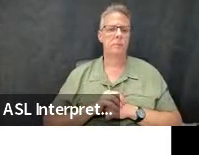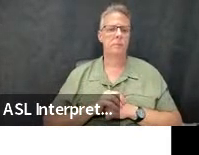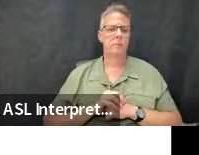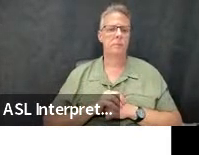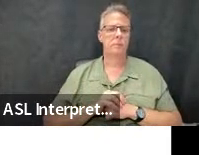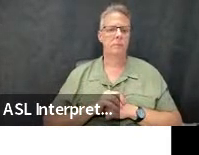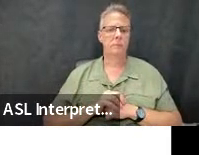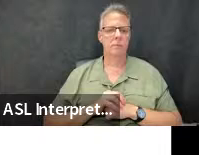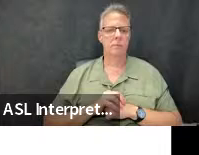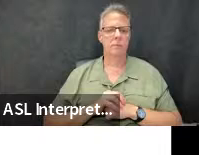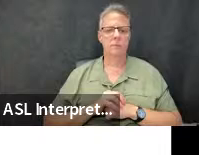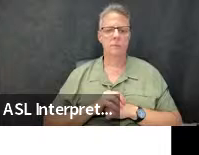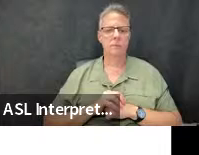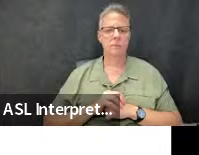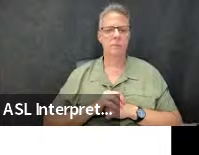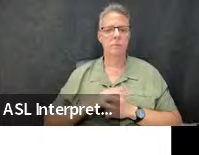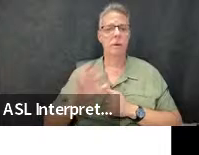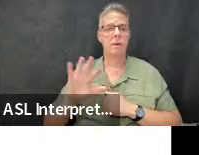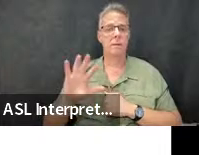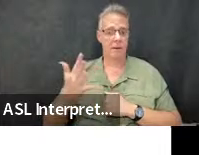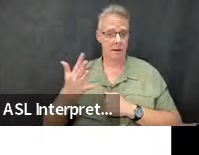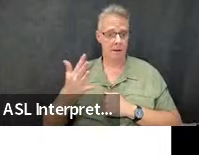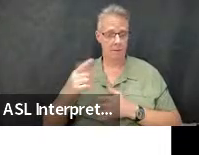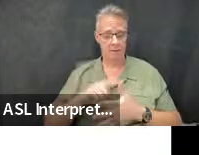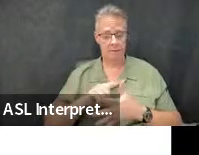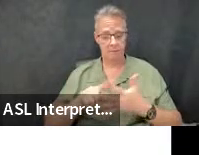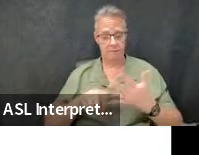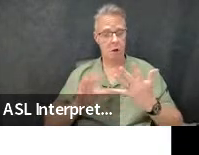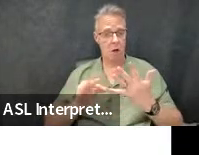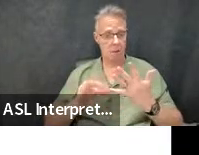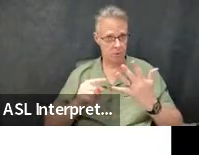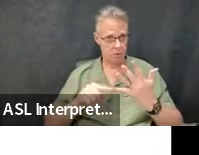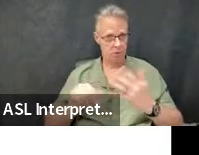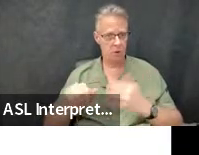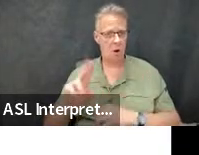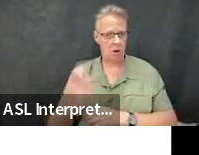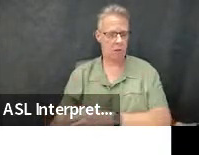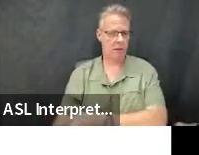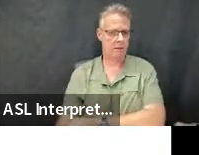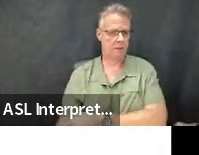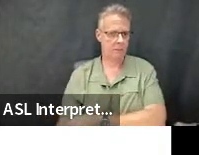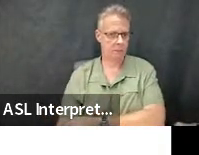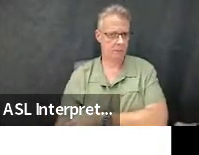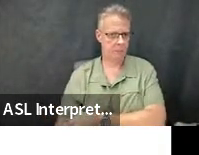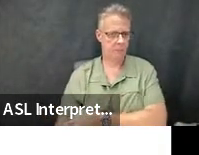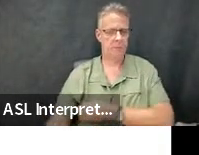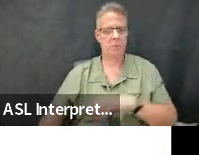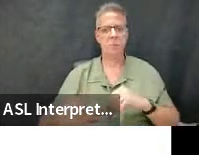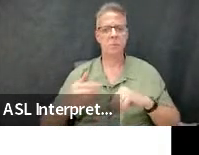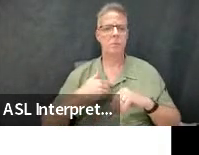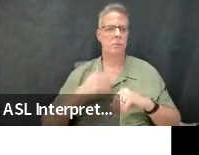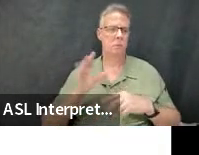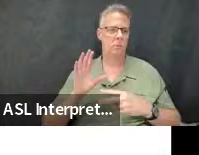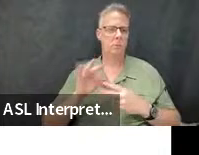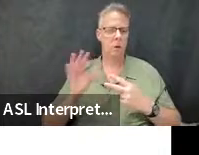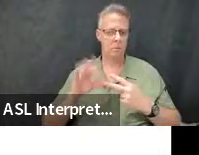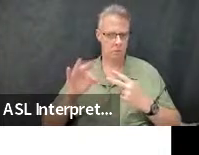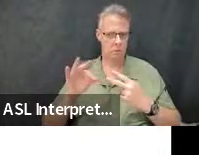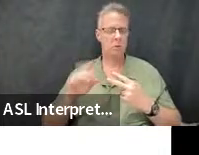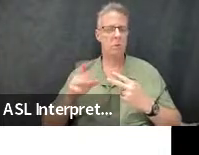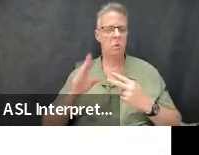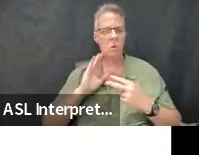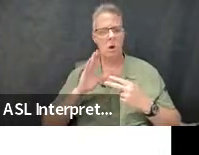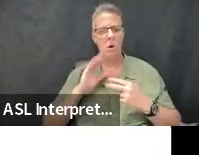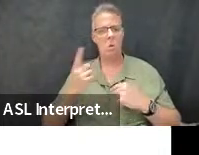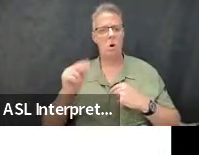The 5th option that we are looking at is aux lanes. We have an option that looks at 1